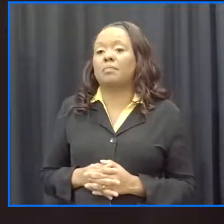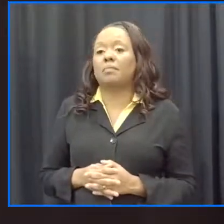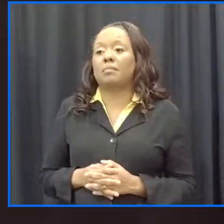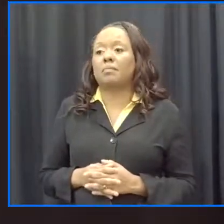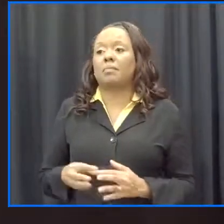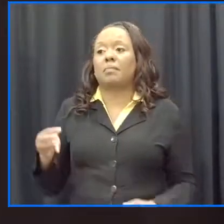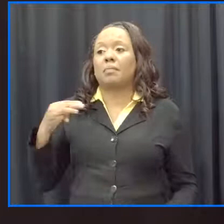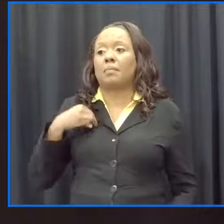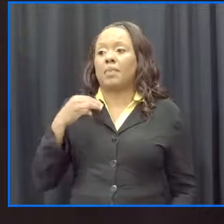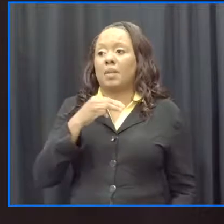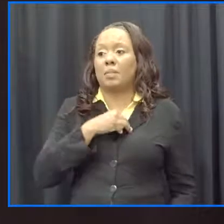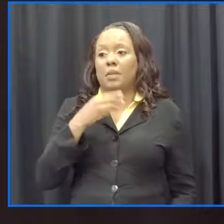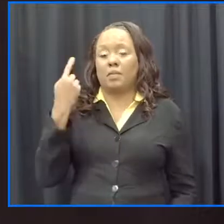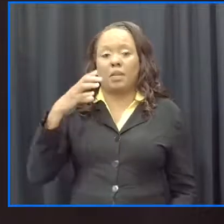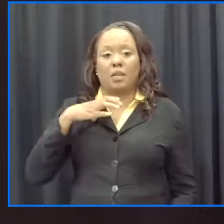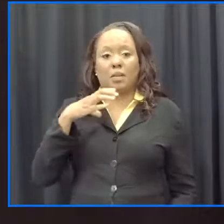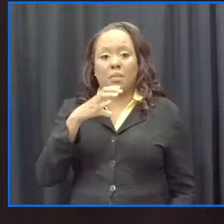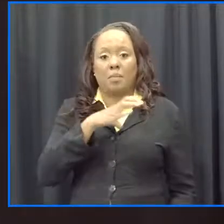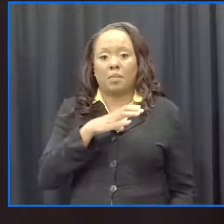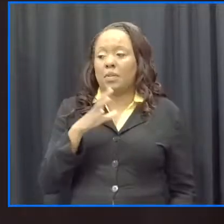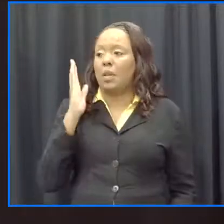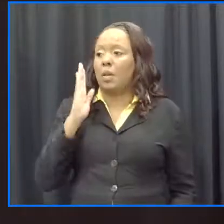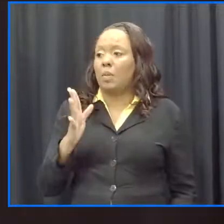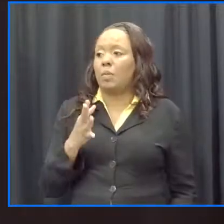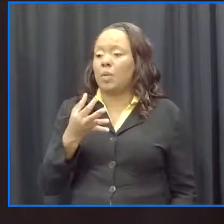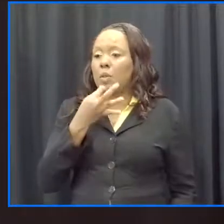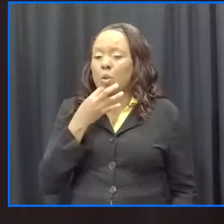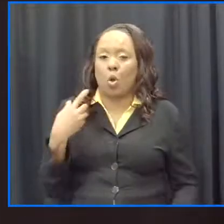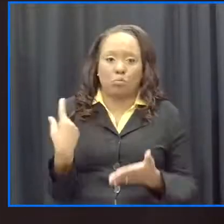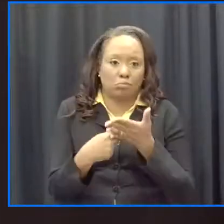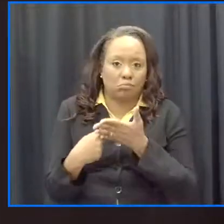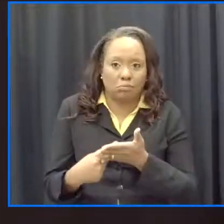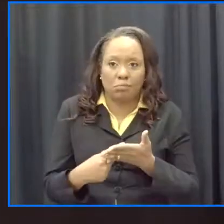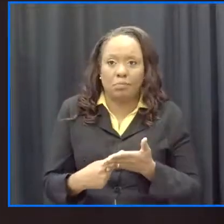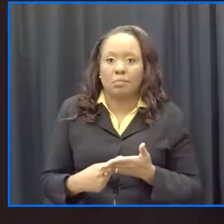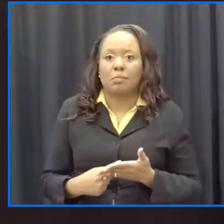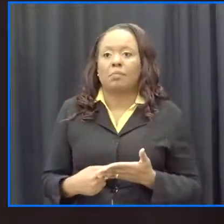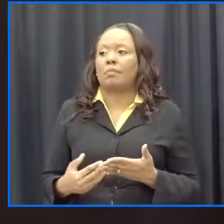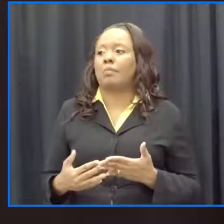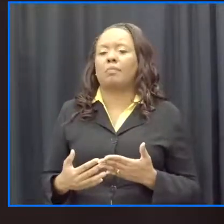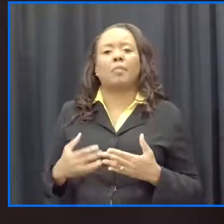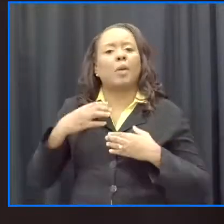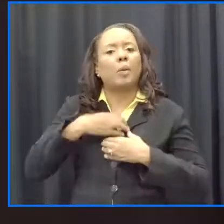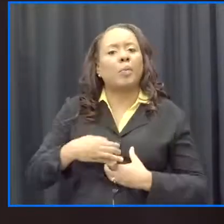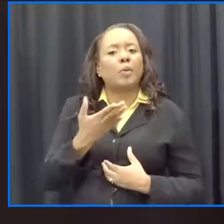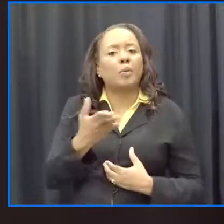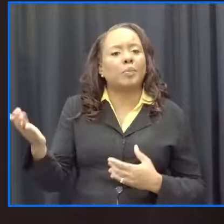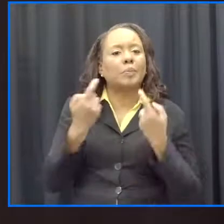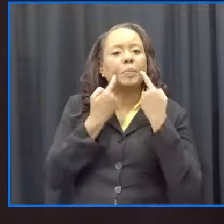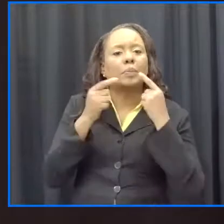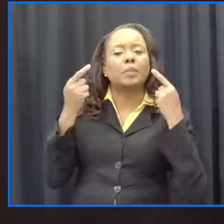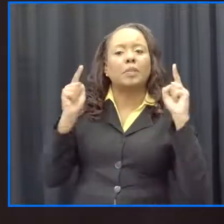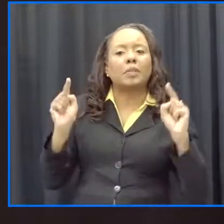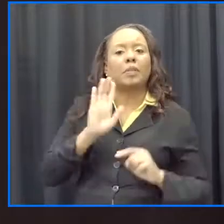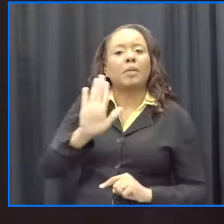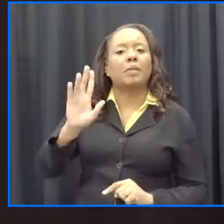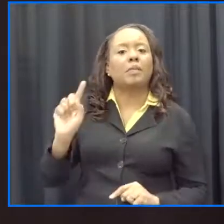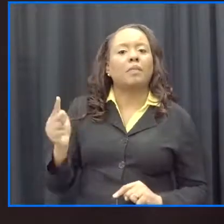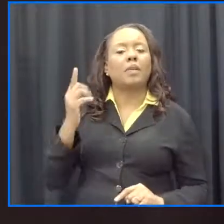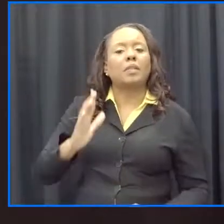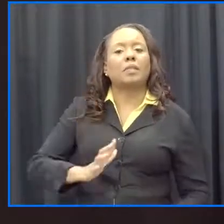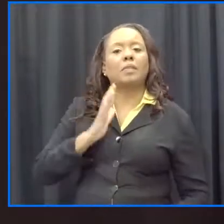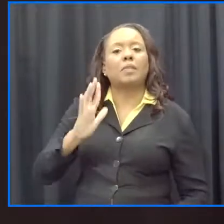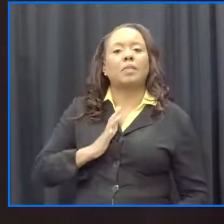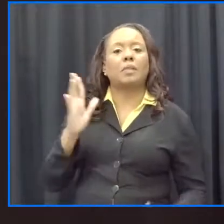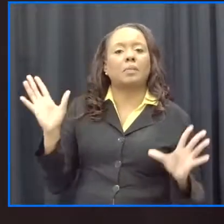Members of the Commission will shortly begin their deliberations, and I want to wish you every success in your first